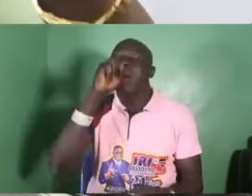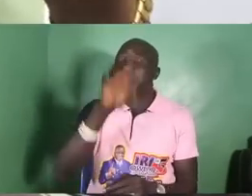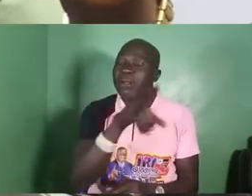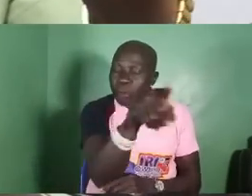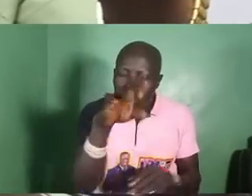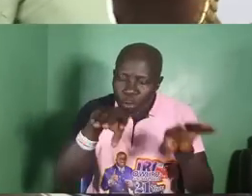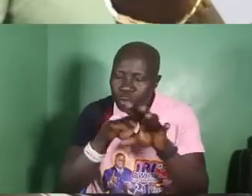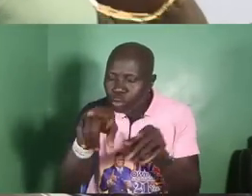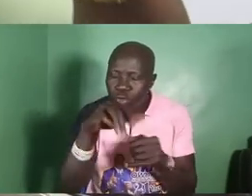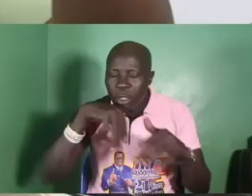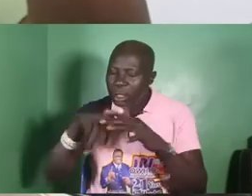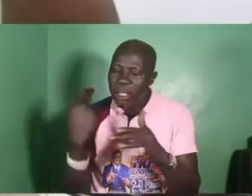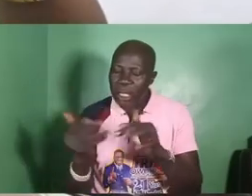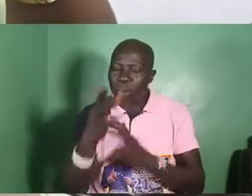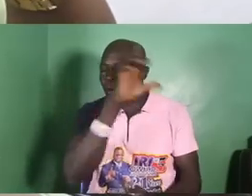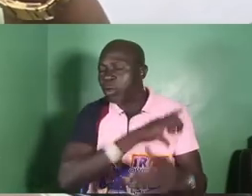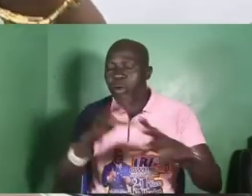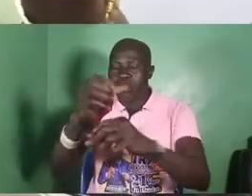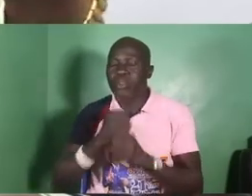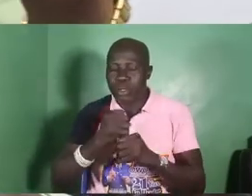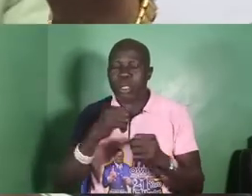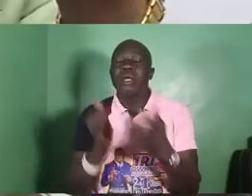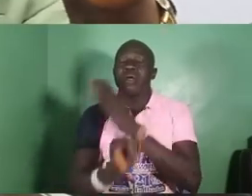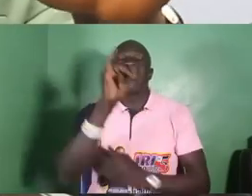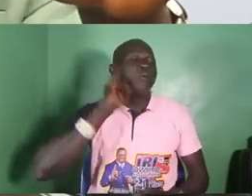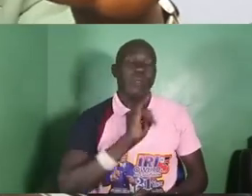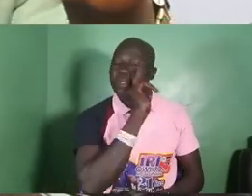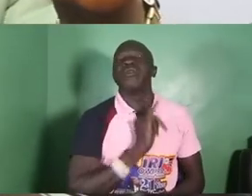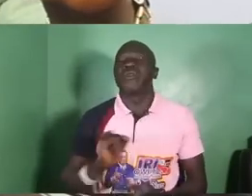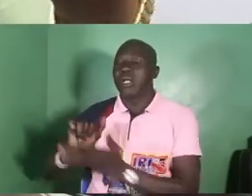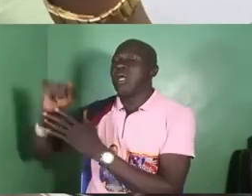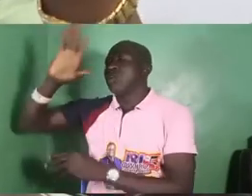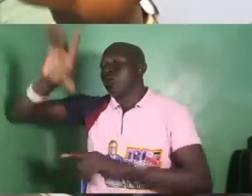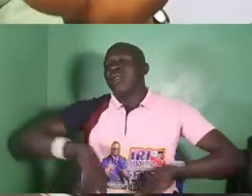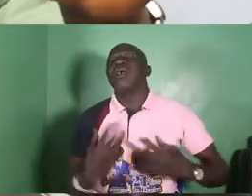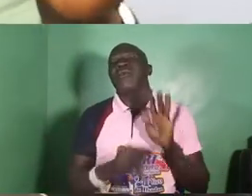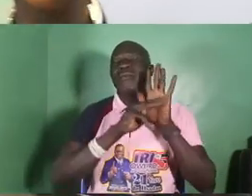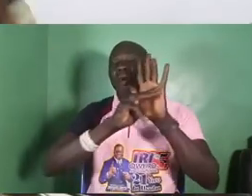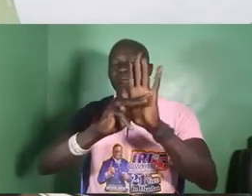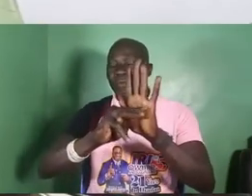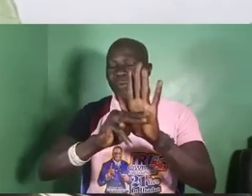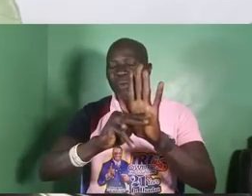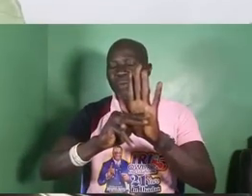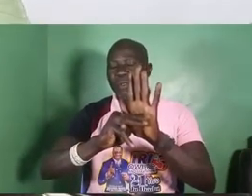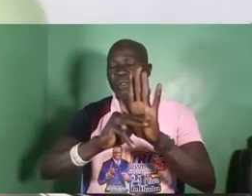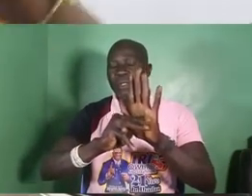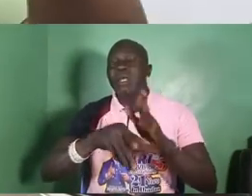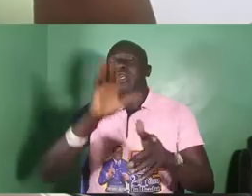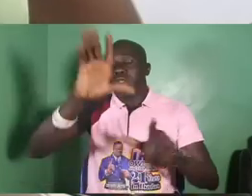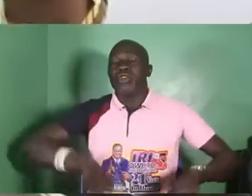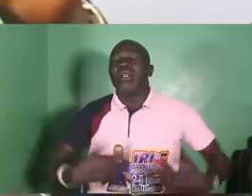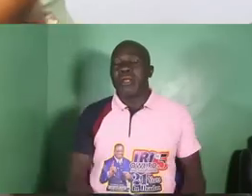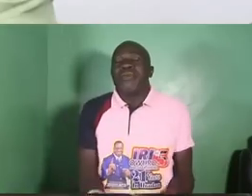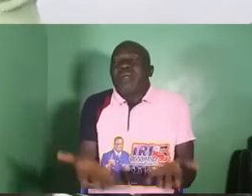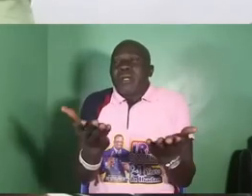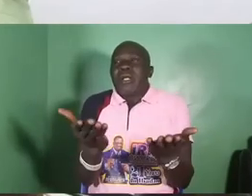for you. I bless you. No, the name of the Lord of hosts. And of Israel. And of Israel. Can you let form? That will manifest. Can you record